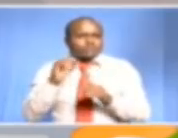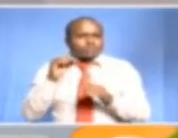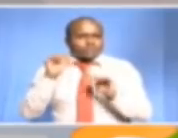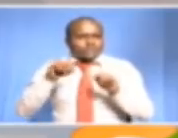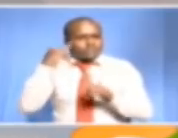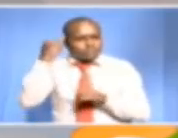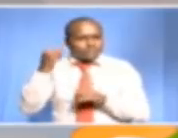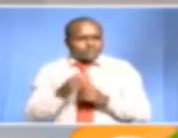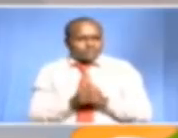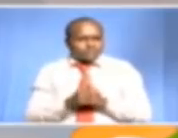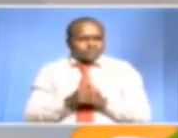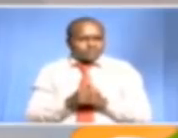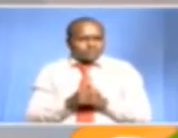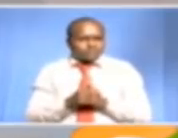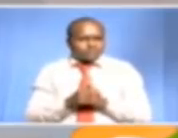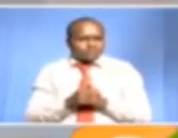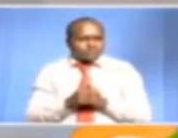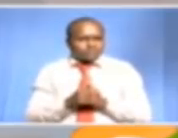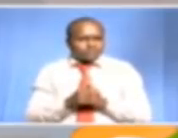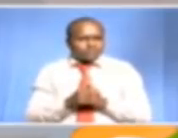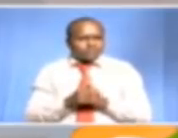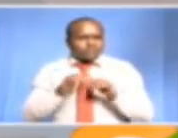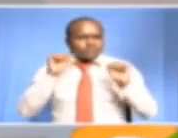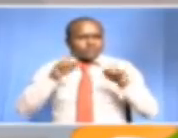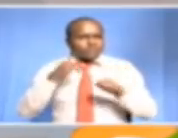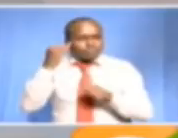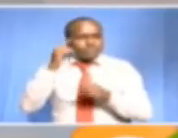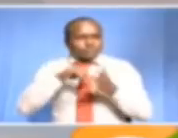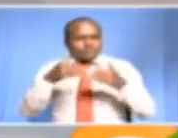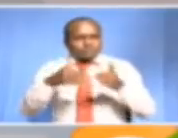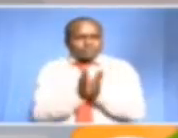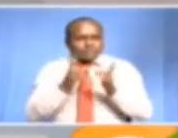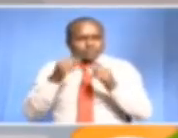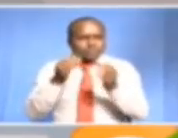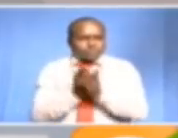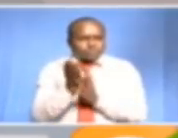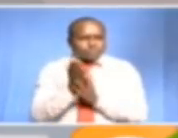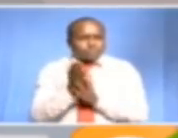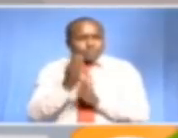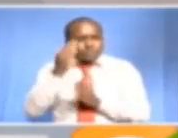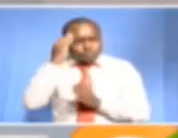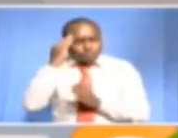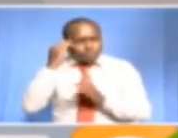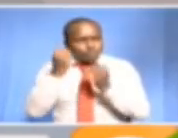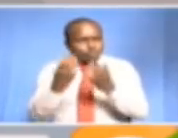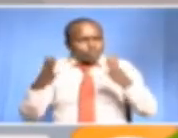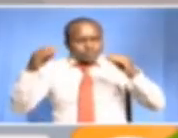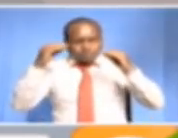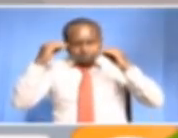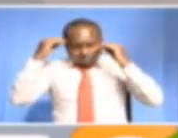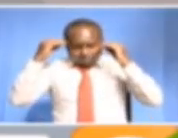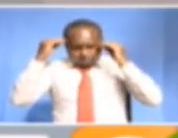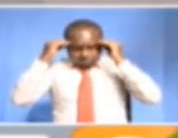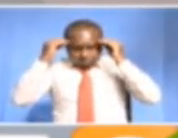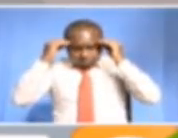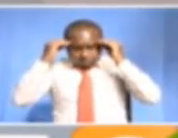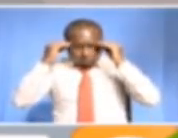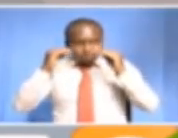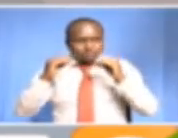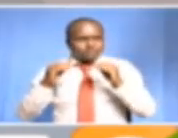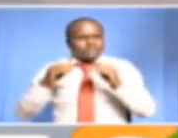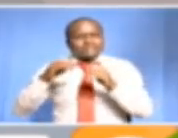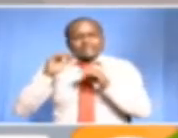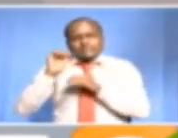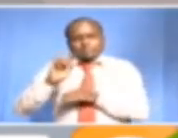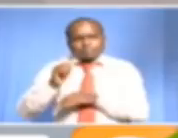know, you can imagine what the family is going through. Yeah. I mean, you know how much education is in this country. Yeah. Yeah. Quite expensive, and it's